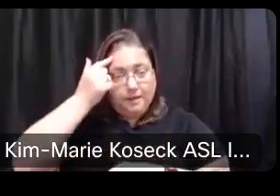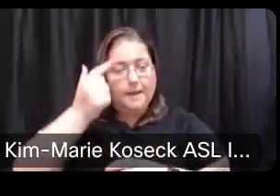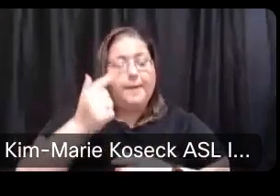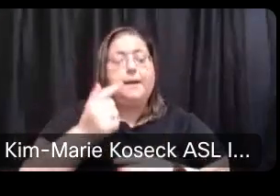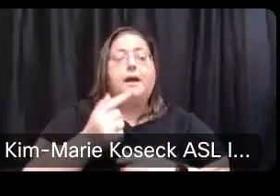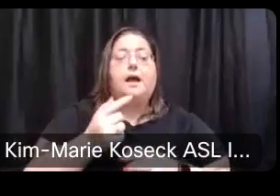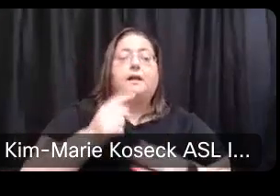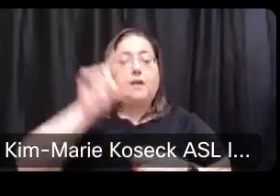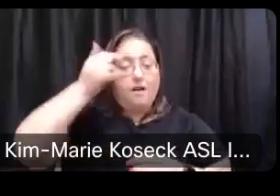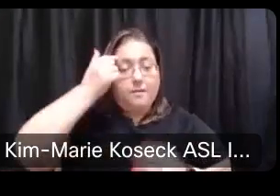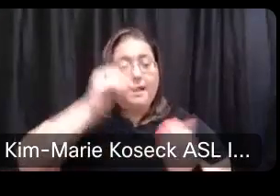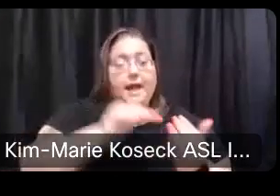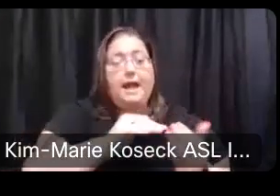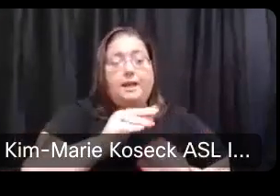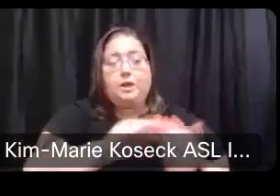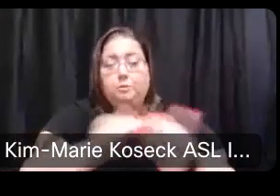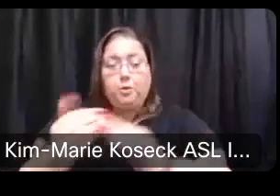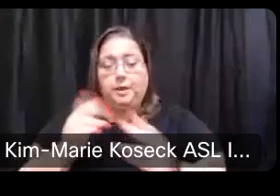in implementing resilience measures.